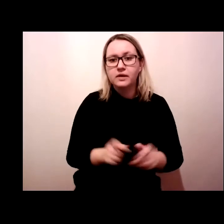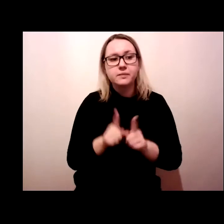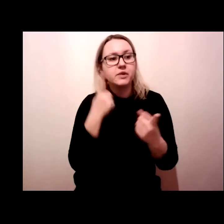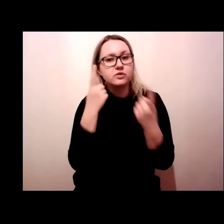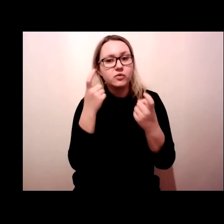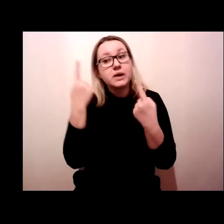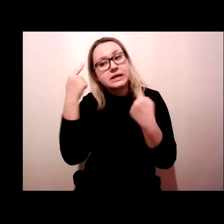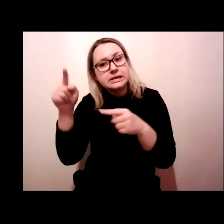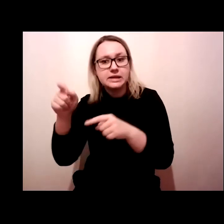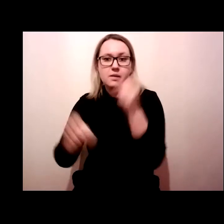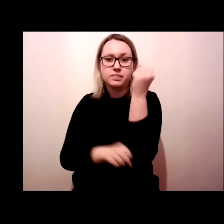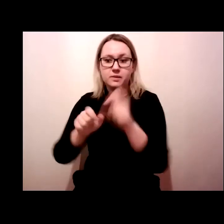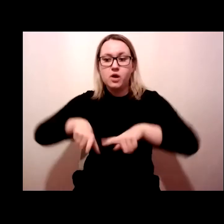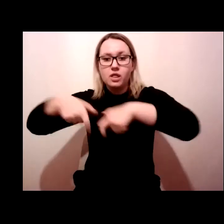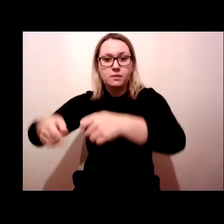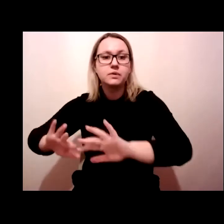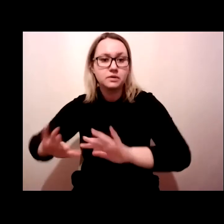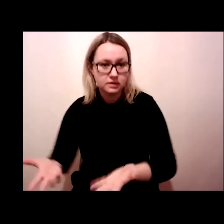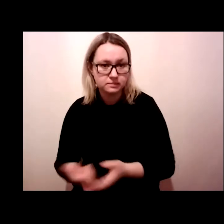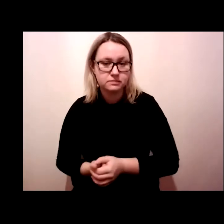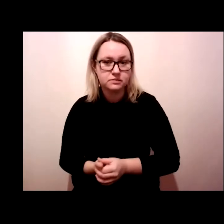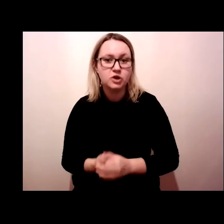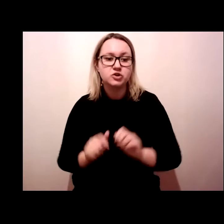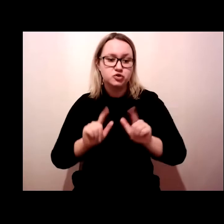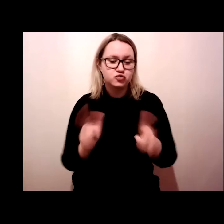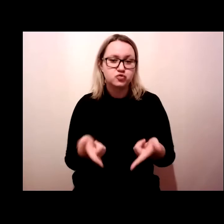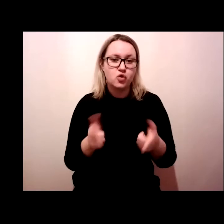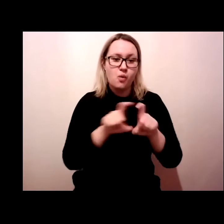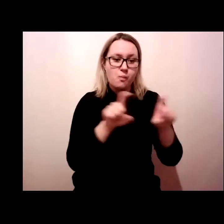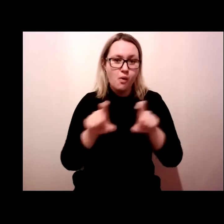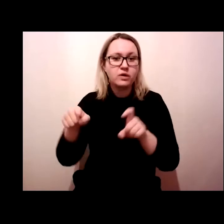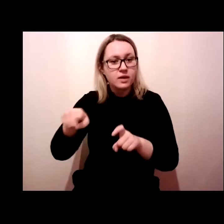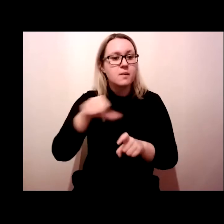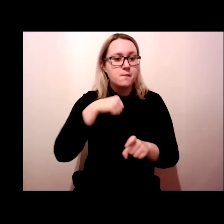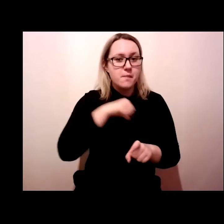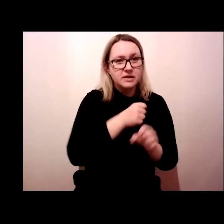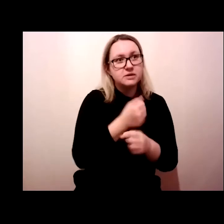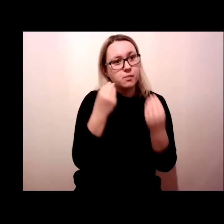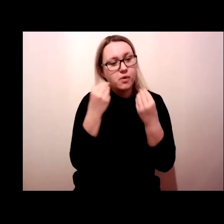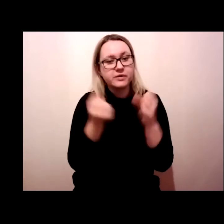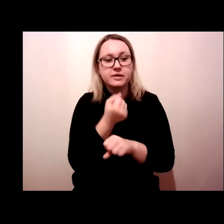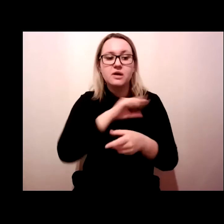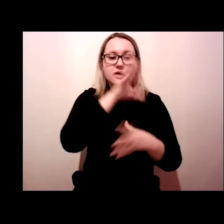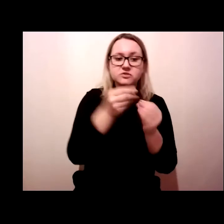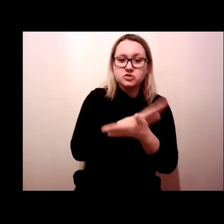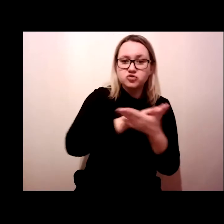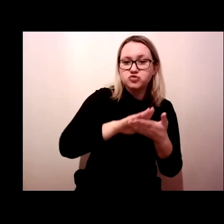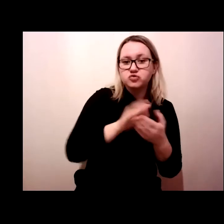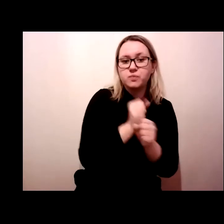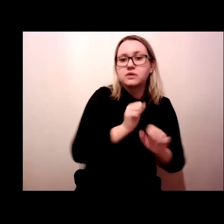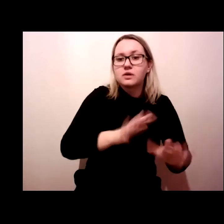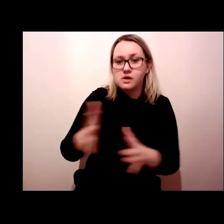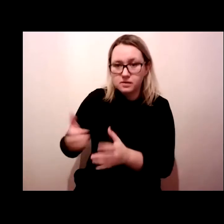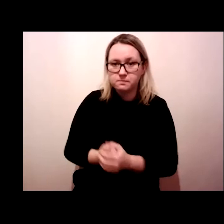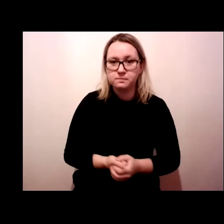recorded, they have to be filed, the information has to be provided to other